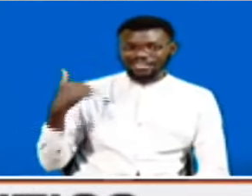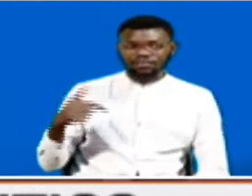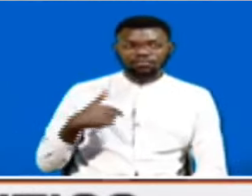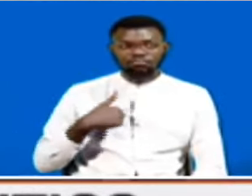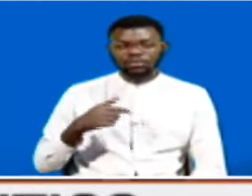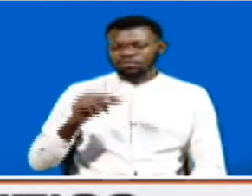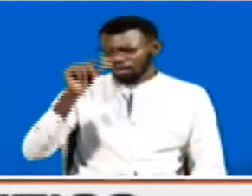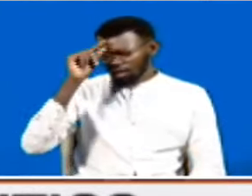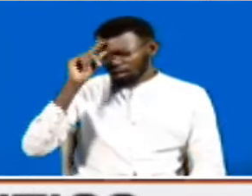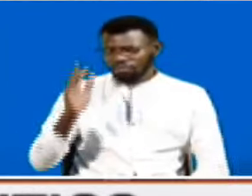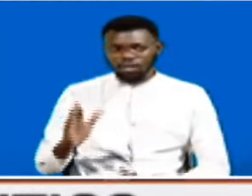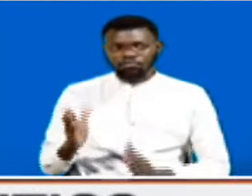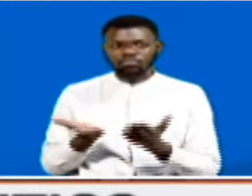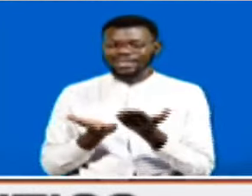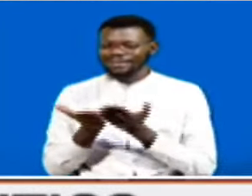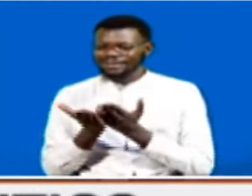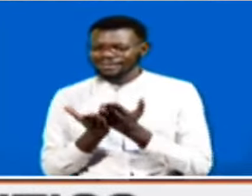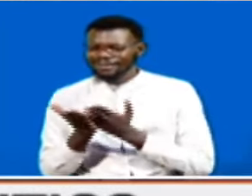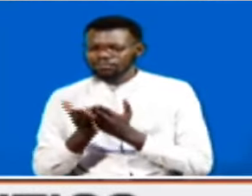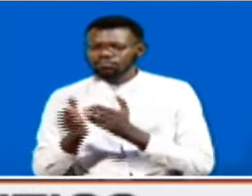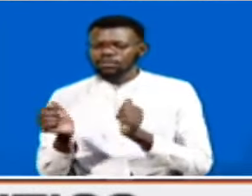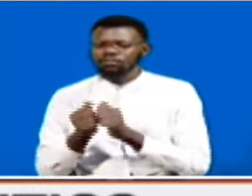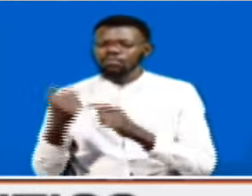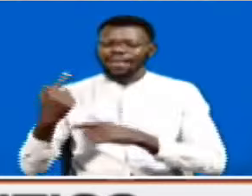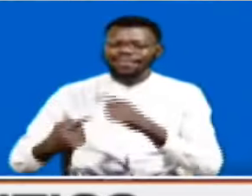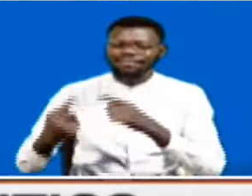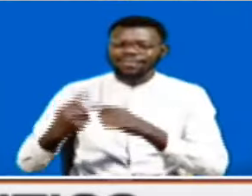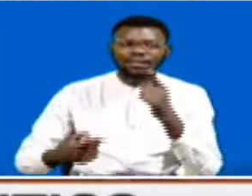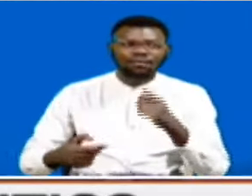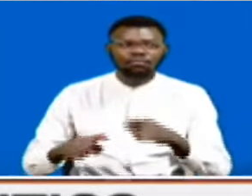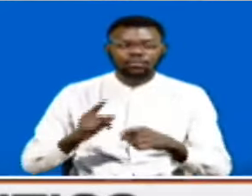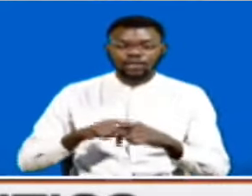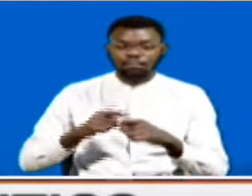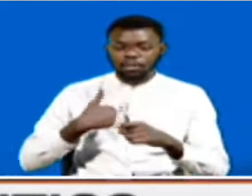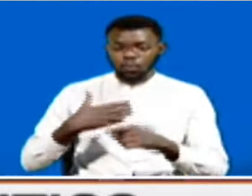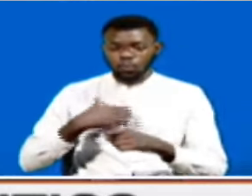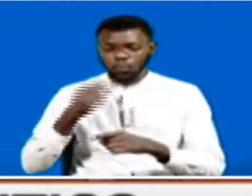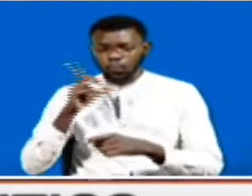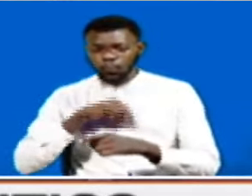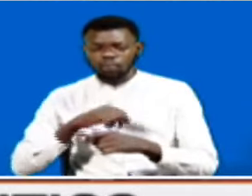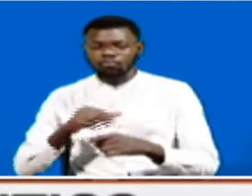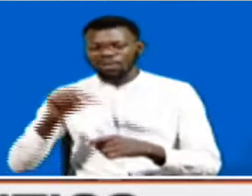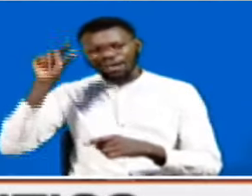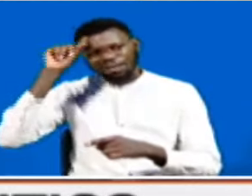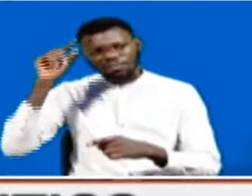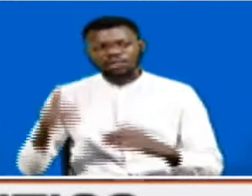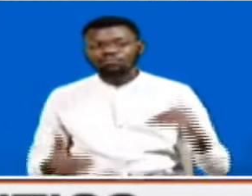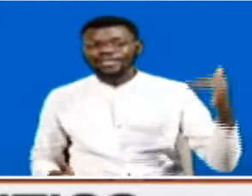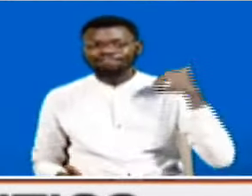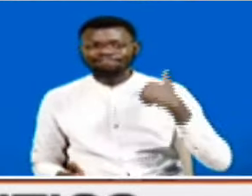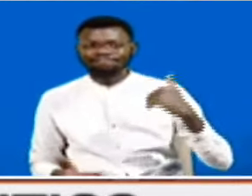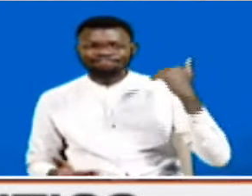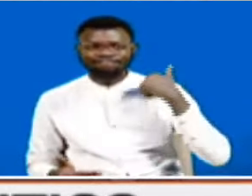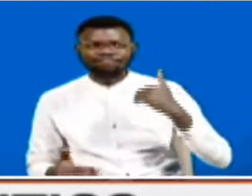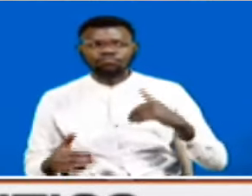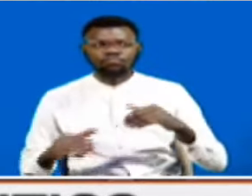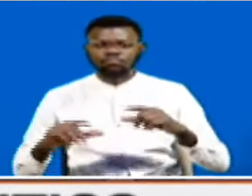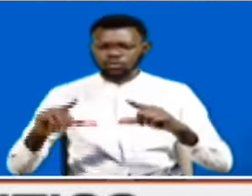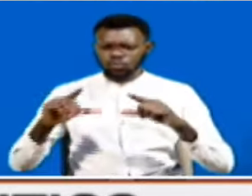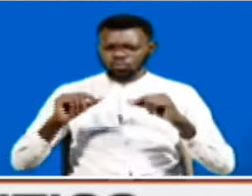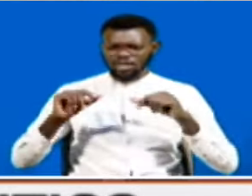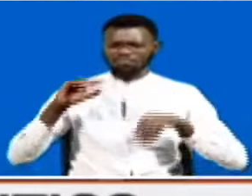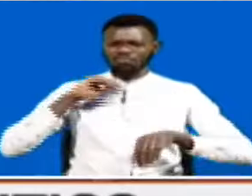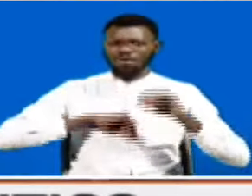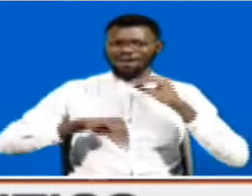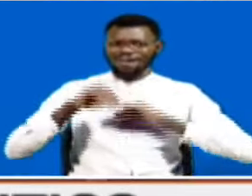10 years, clean record, that after you have left the office, you are being harassed on corruption? Have you heard of that?